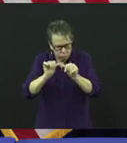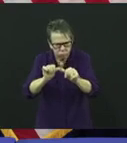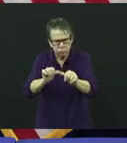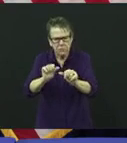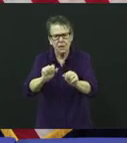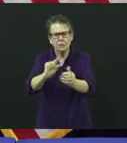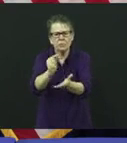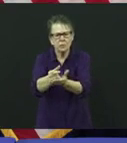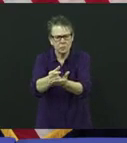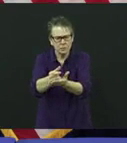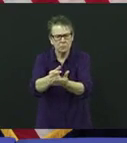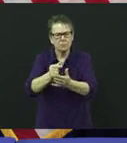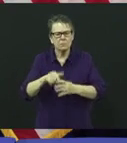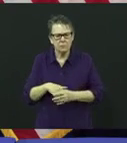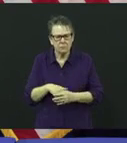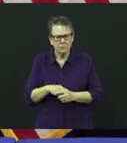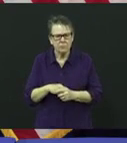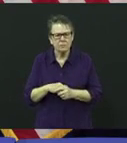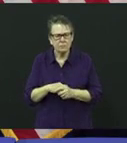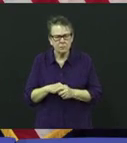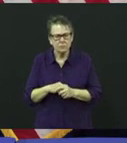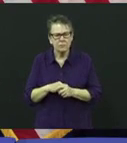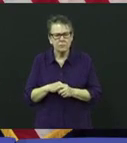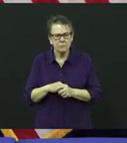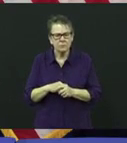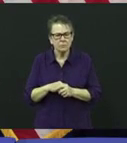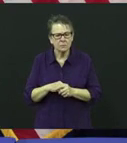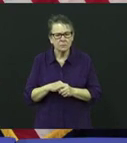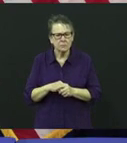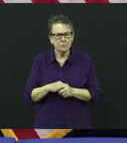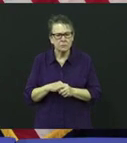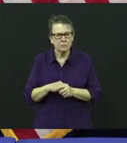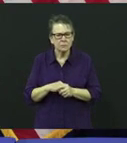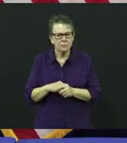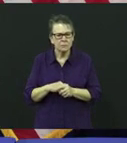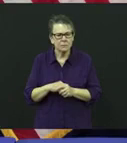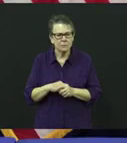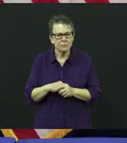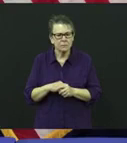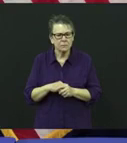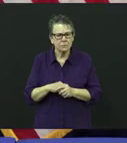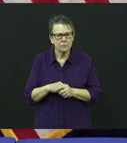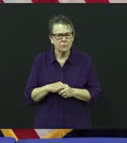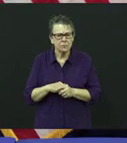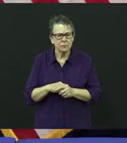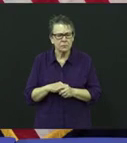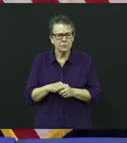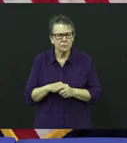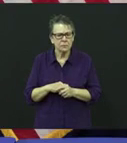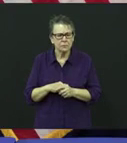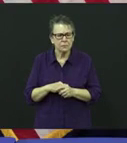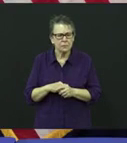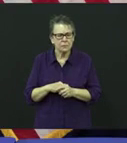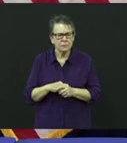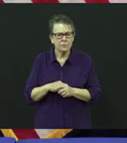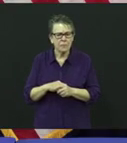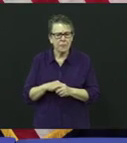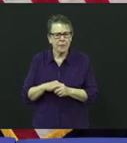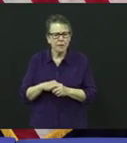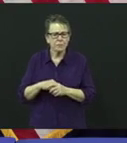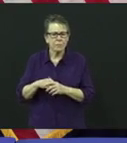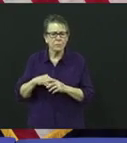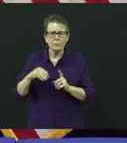This decision will not impact the graduation requirements of any student. But some of those requirements are going through a portfolio process or